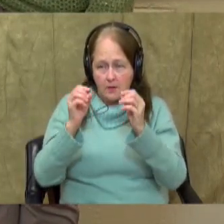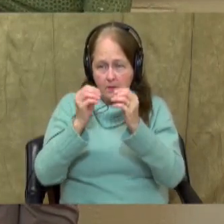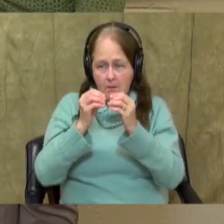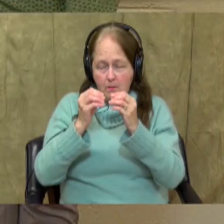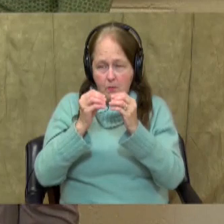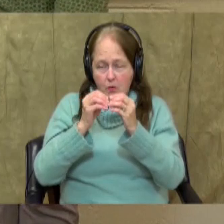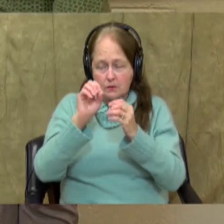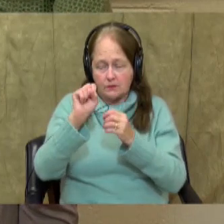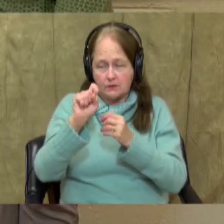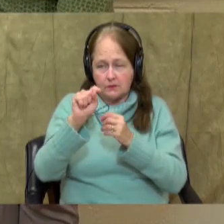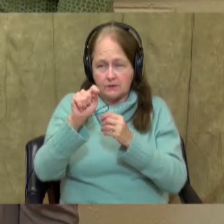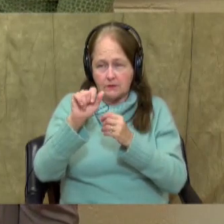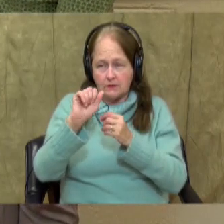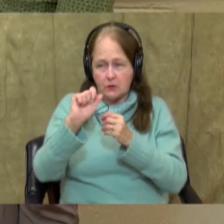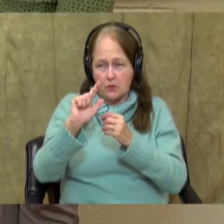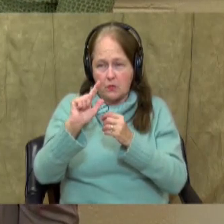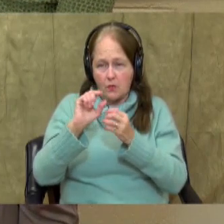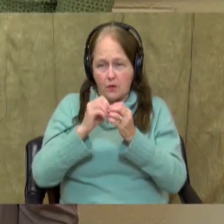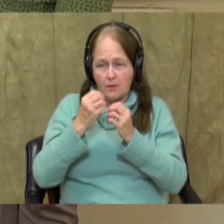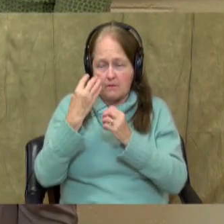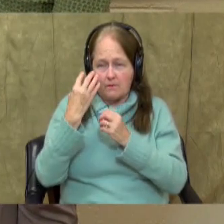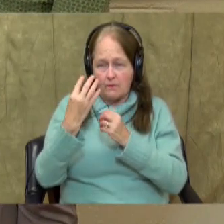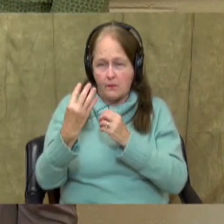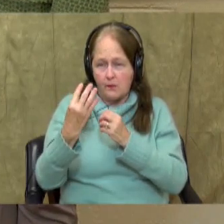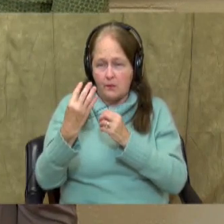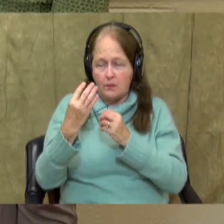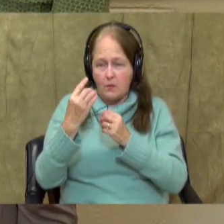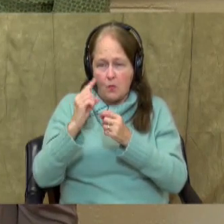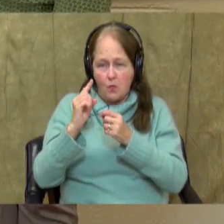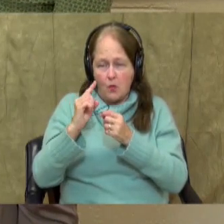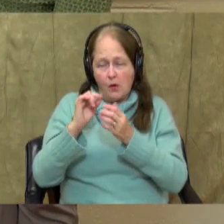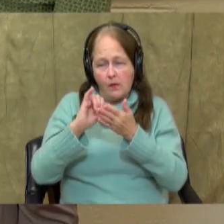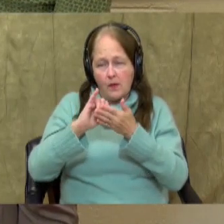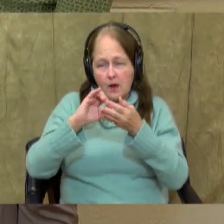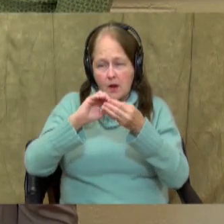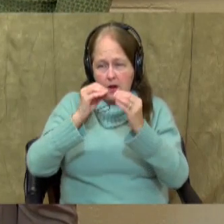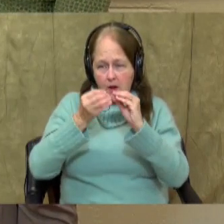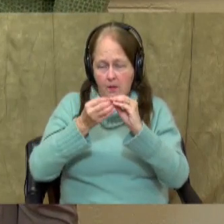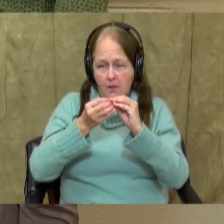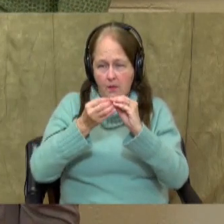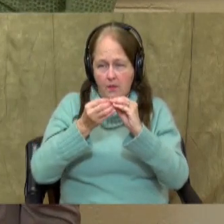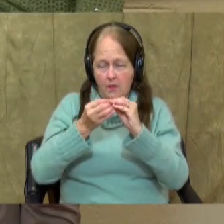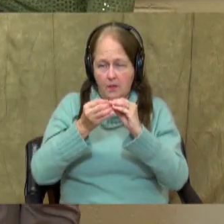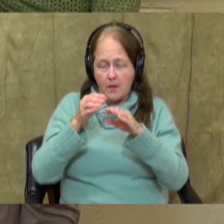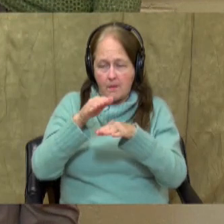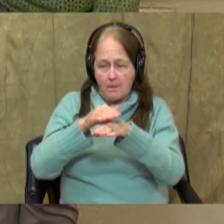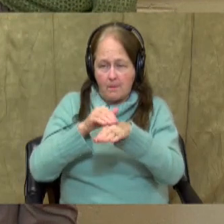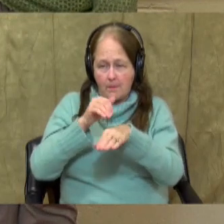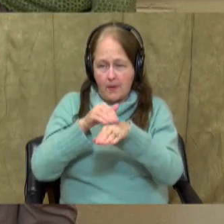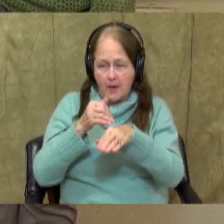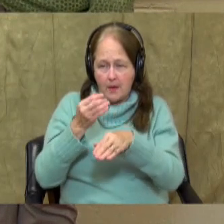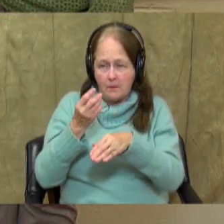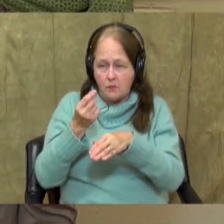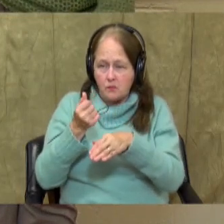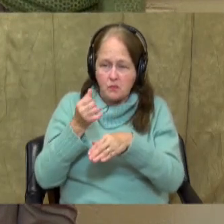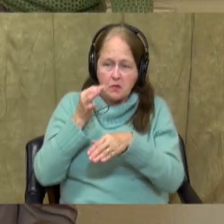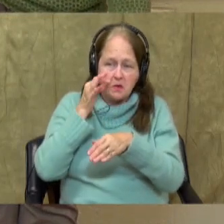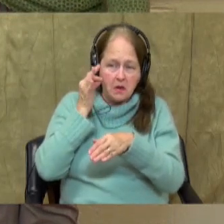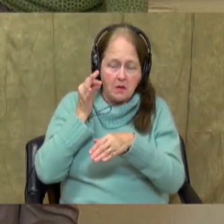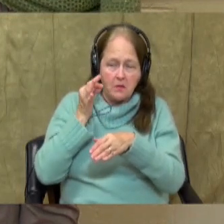it statistical. Number 4, what is the typical number of pets owned by students in my